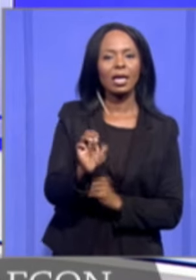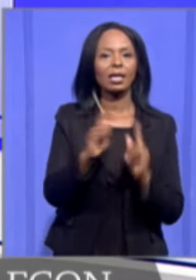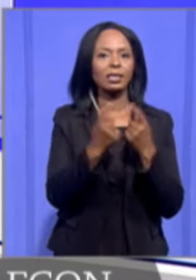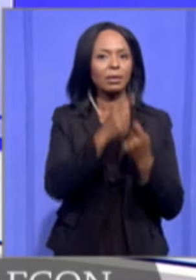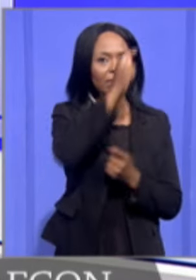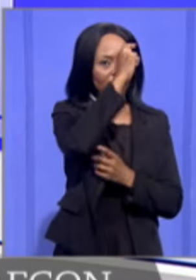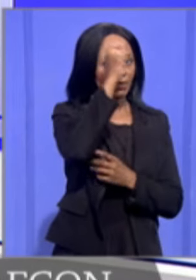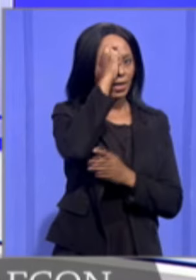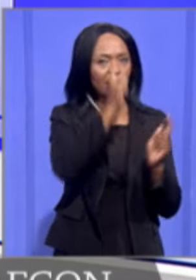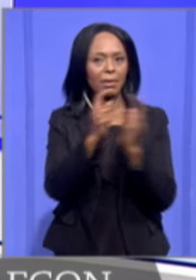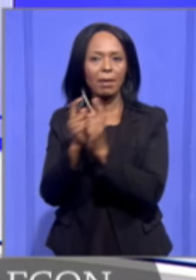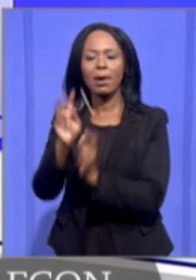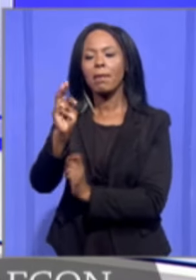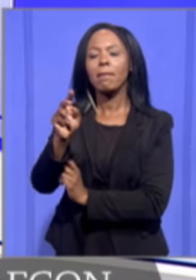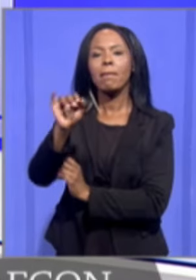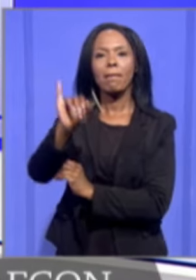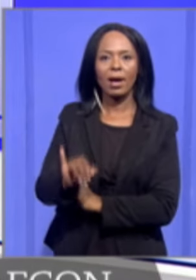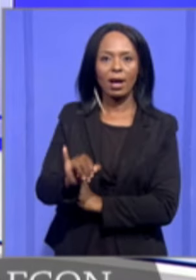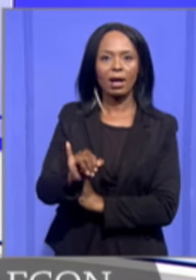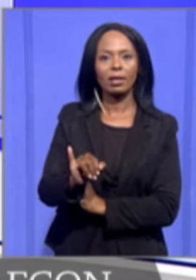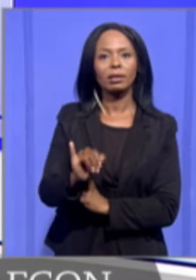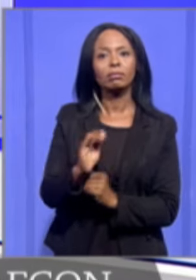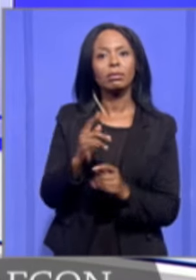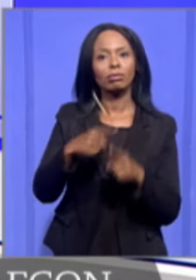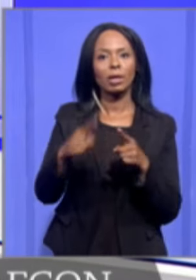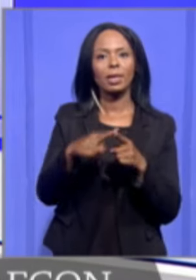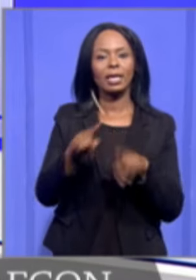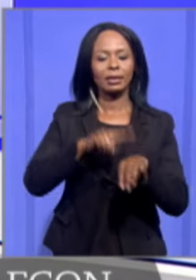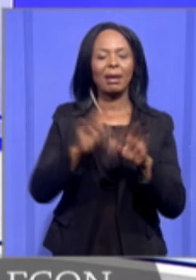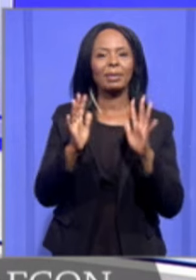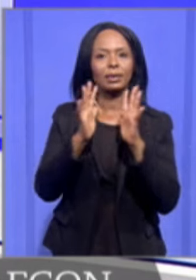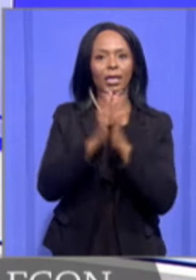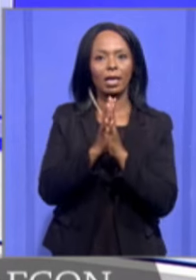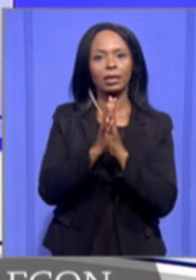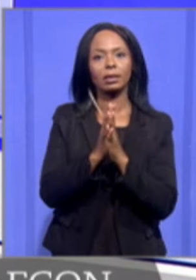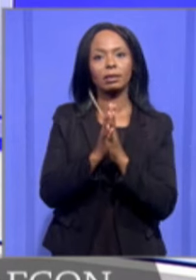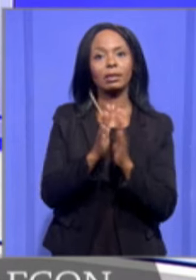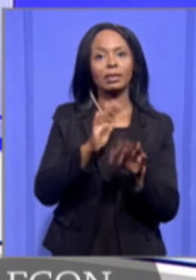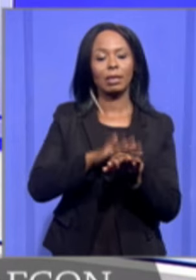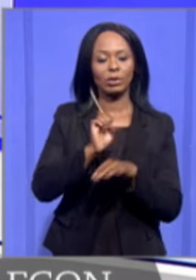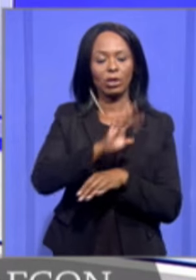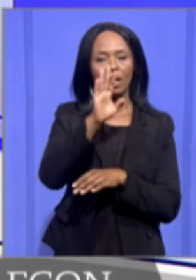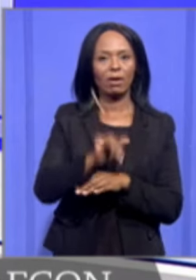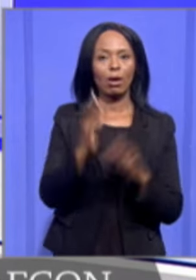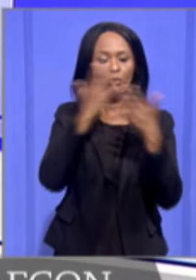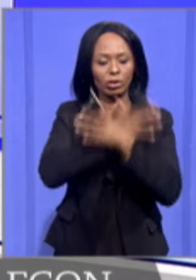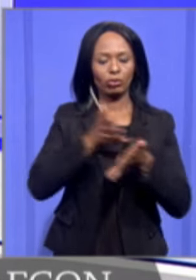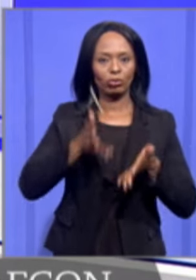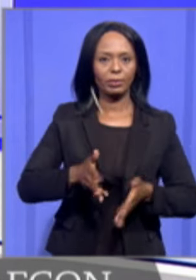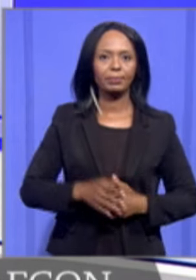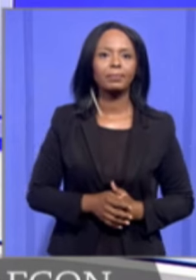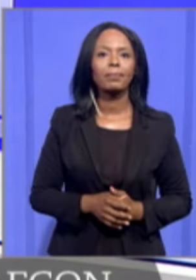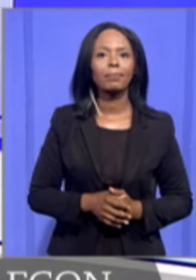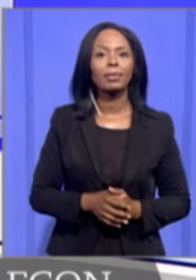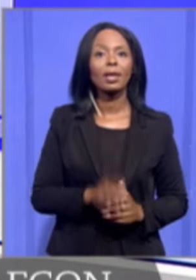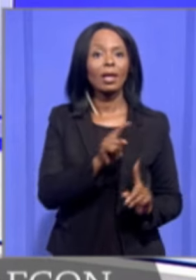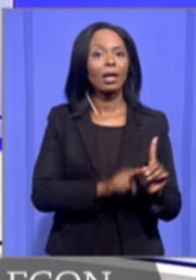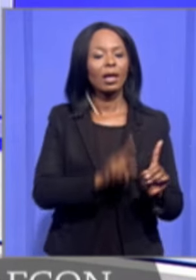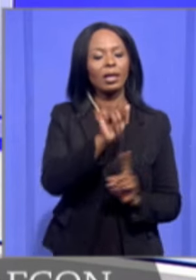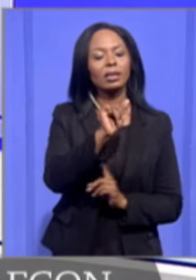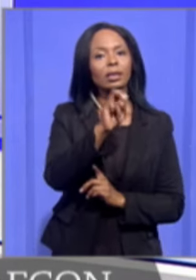Bafana kgatlhanong le Mali o tshamekiwang ka ura ya lesome nako ya Aforika Borwa maitsiboeng ano. Tau a